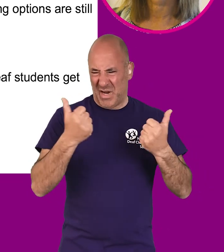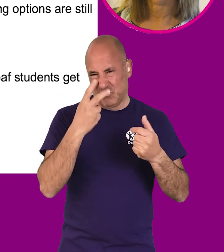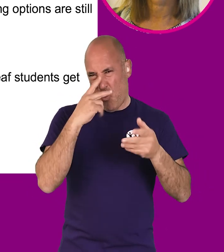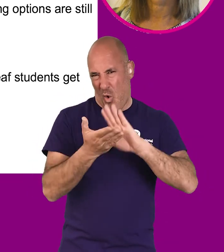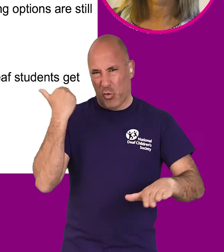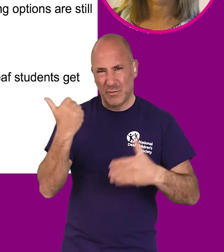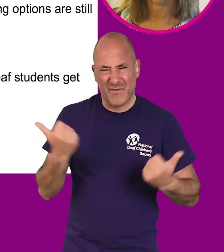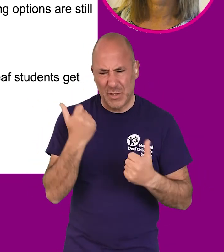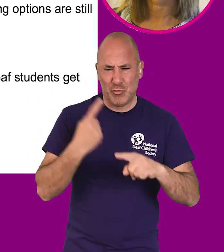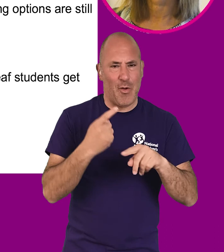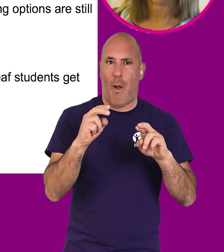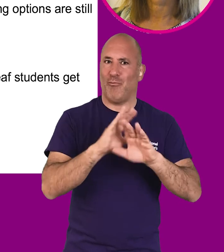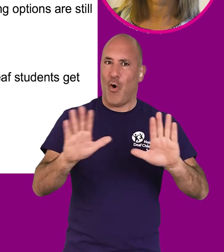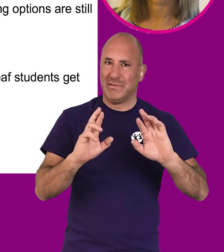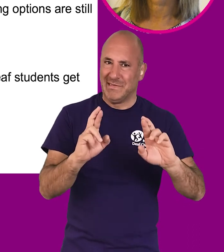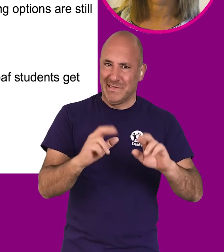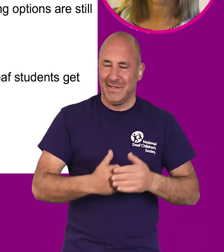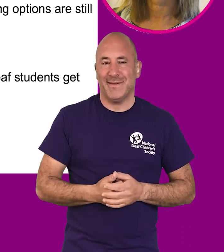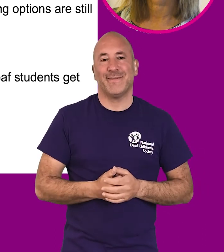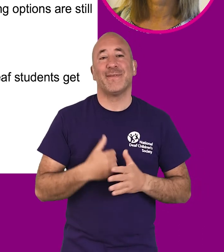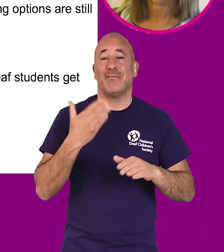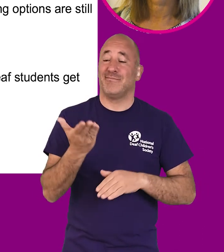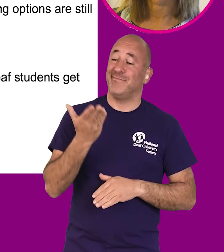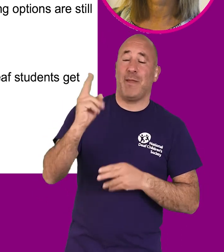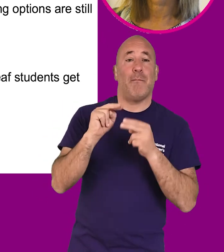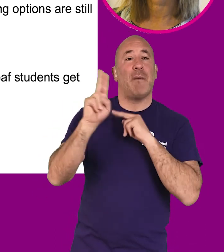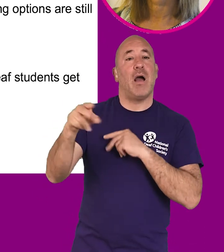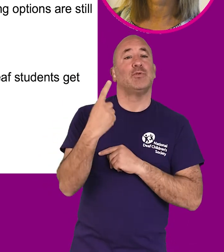this information won't become too old too quickly.